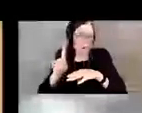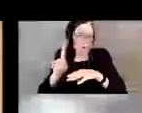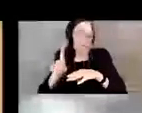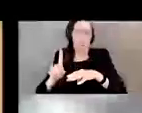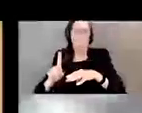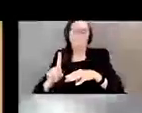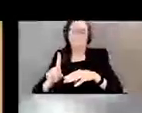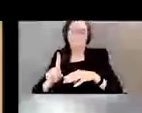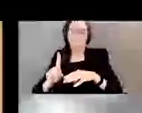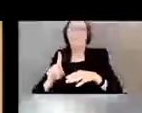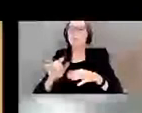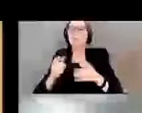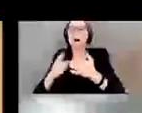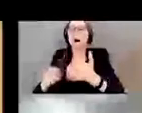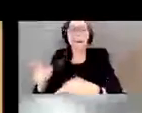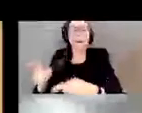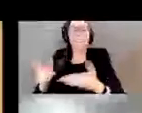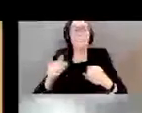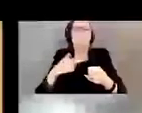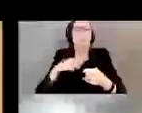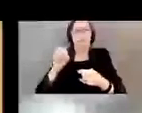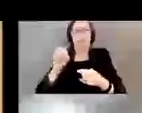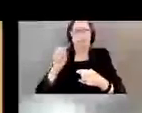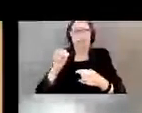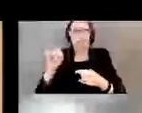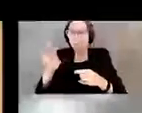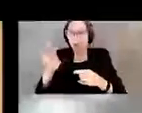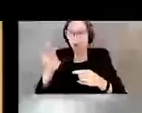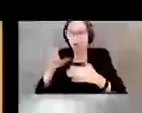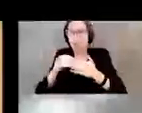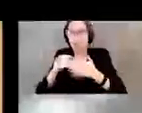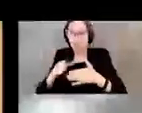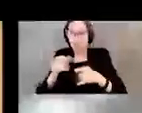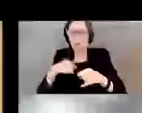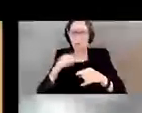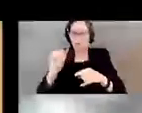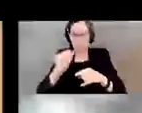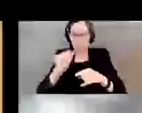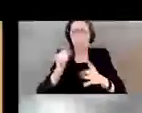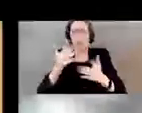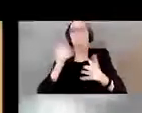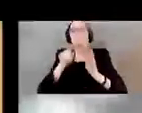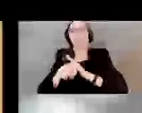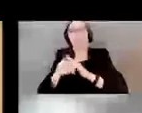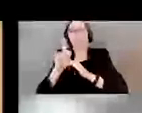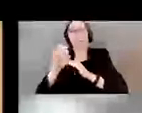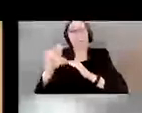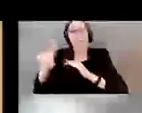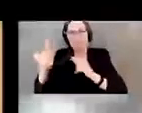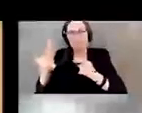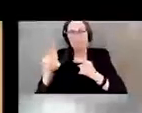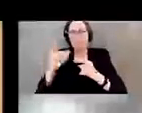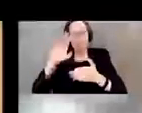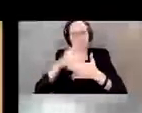Okay. What ends up happening is that the emir, the leader of Afghanistan, is assassinated, and his son comes into